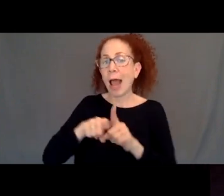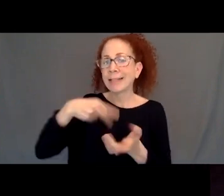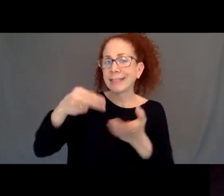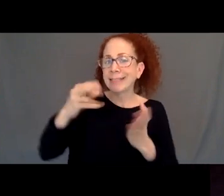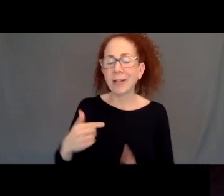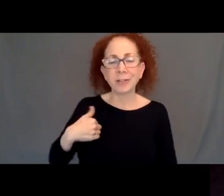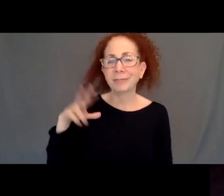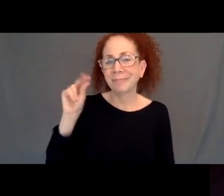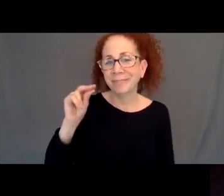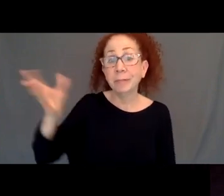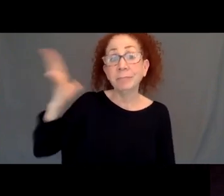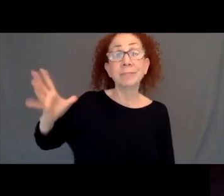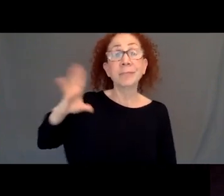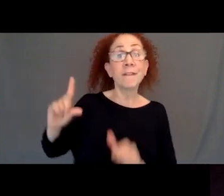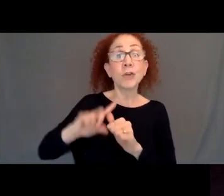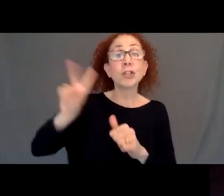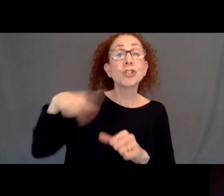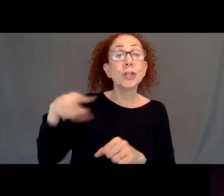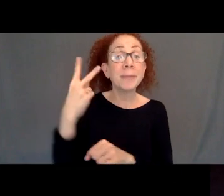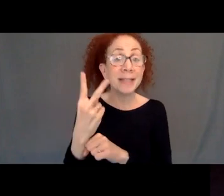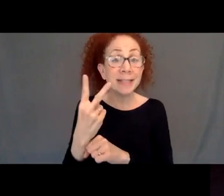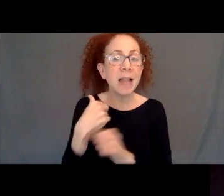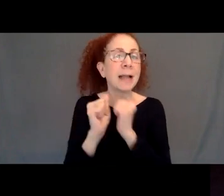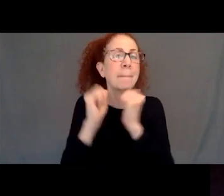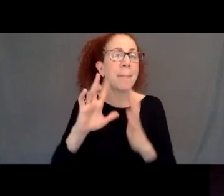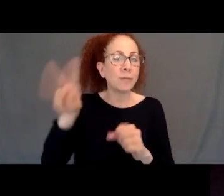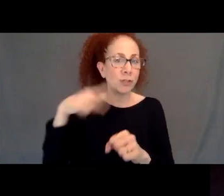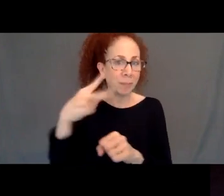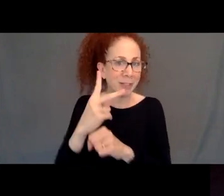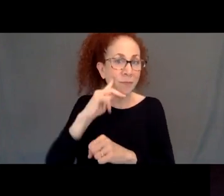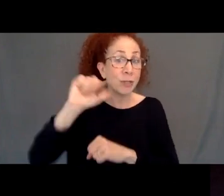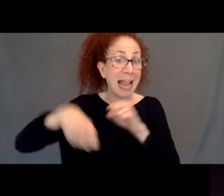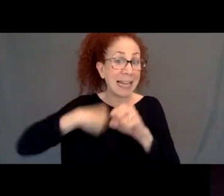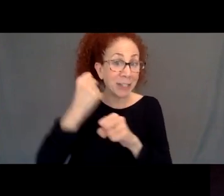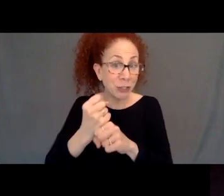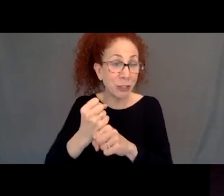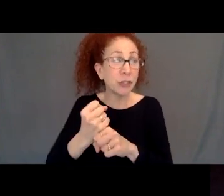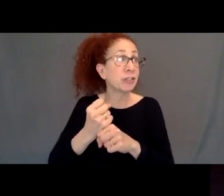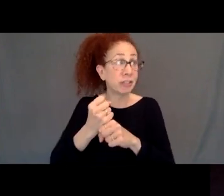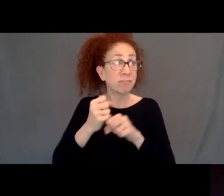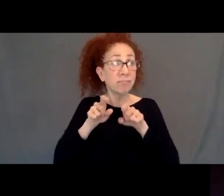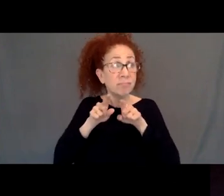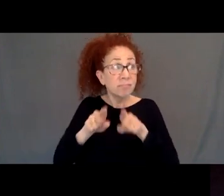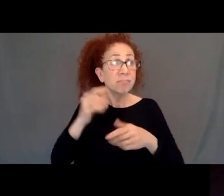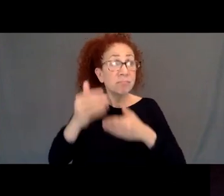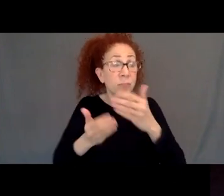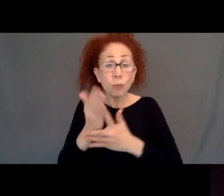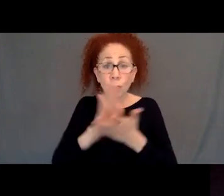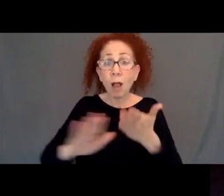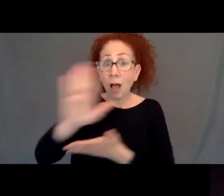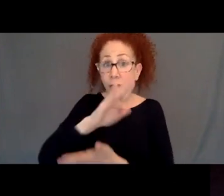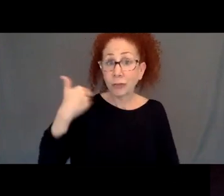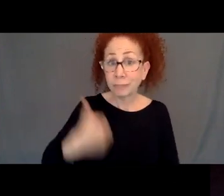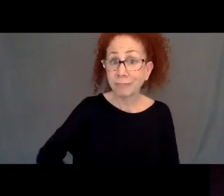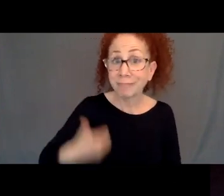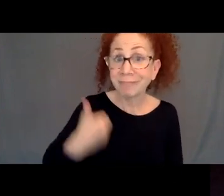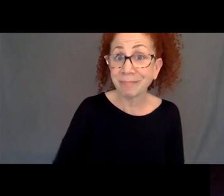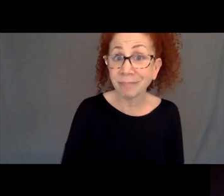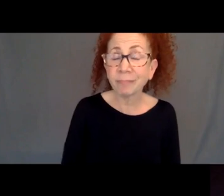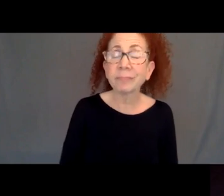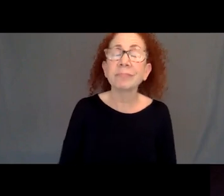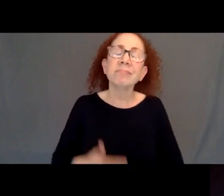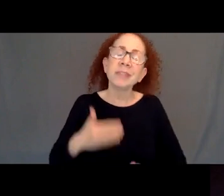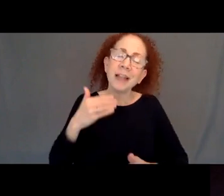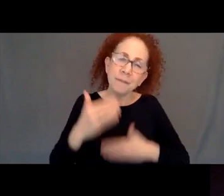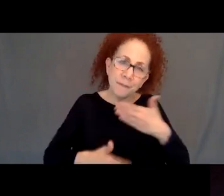actually started out as a gymnast, and I was a competitive gymnast for about a decade, even into college. And